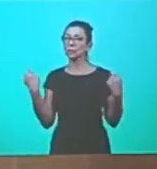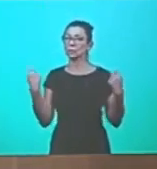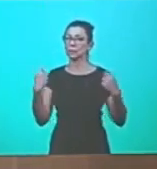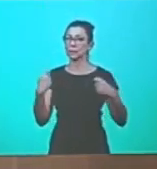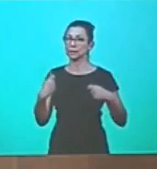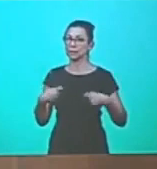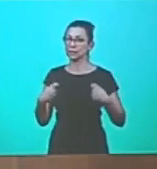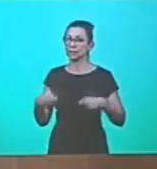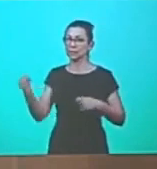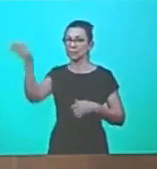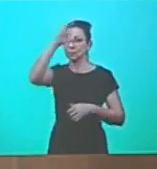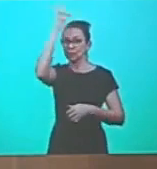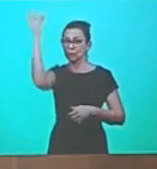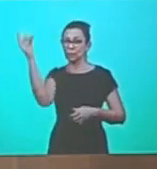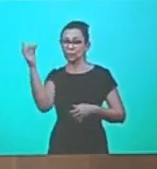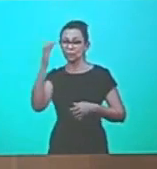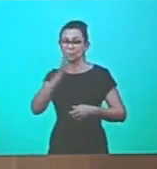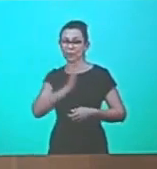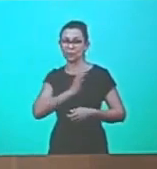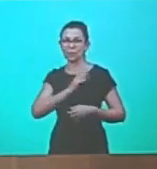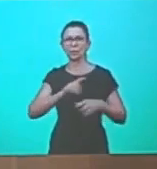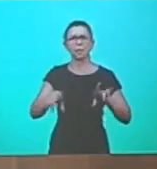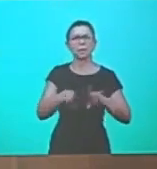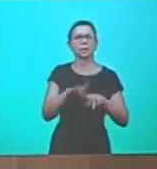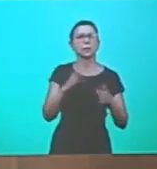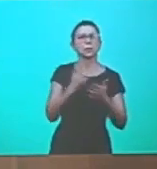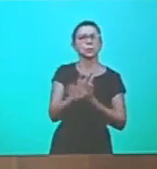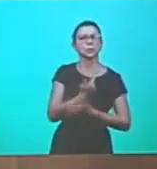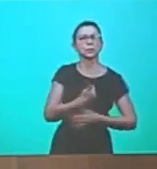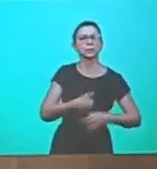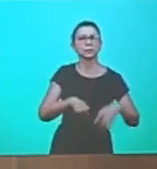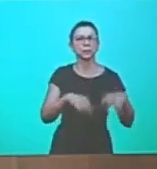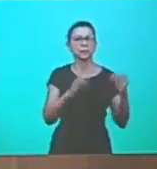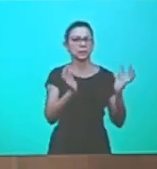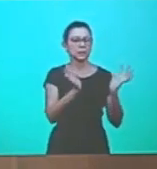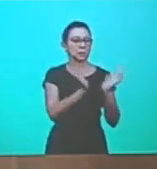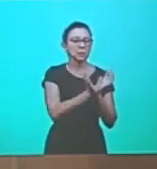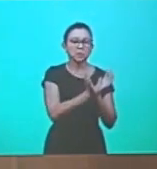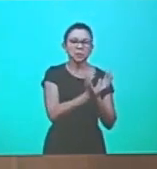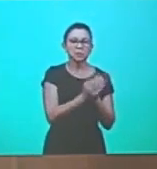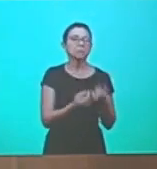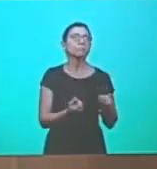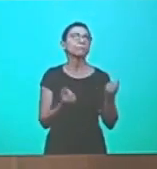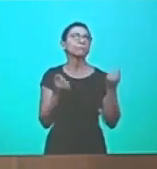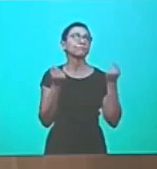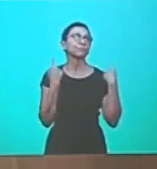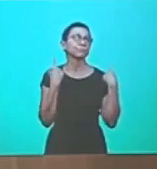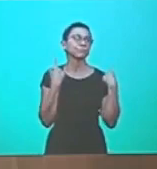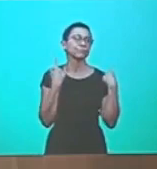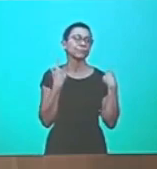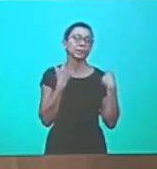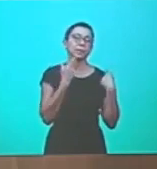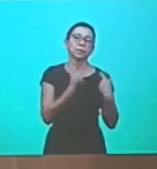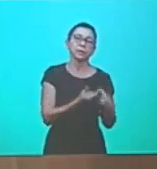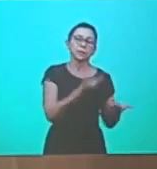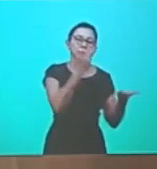lamps, and our lamps have to be full in order for us to be ready when Jesus comes back.